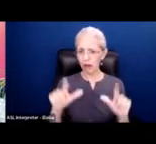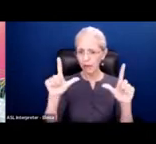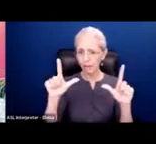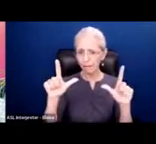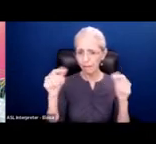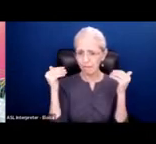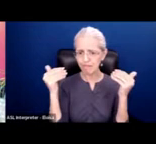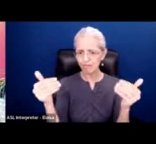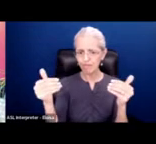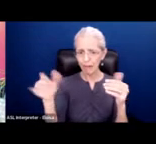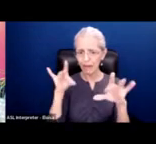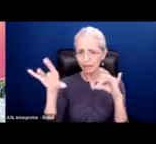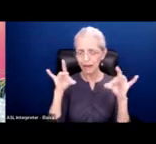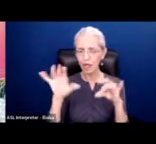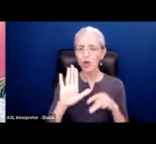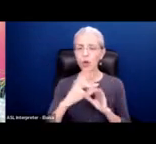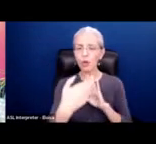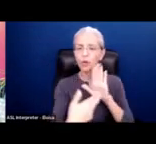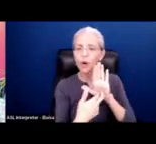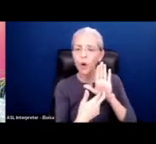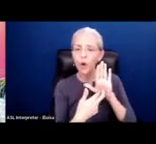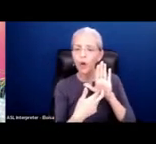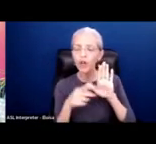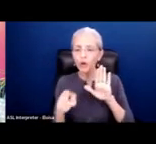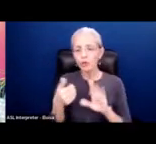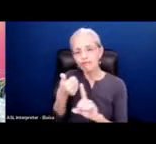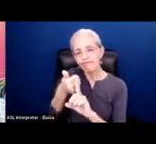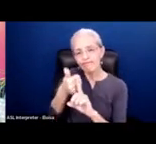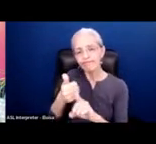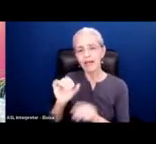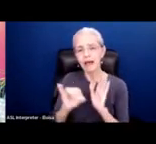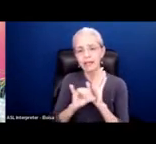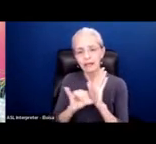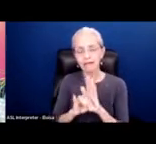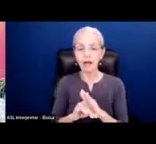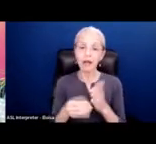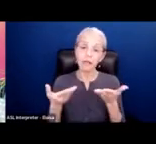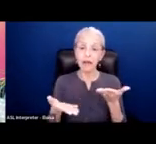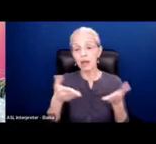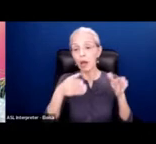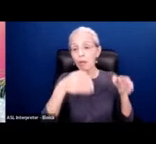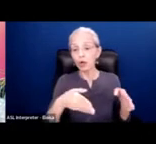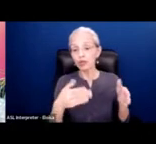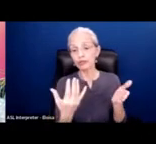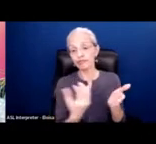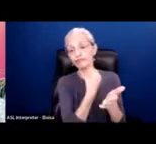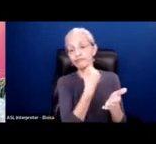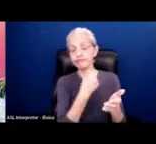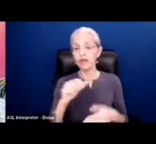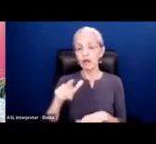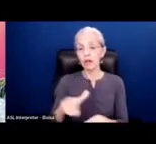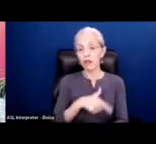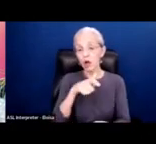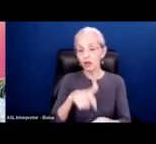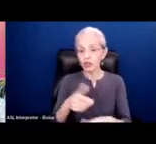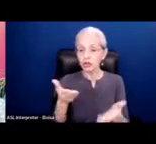ahead and select what roles you self-identify in. So that could be a person who uses long-term services